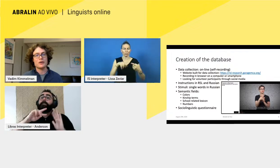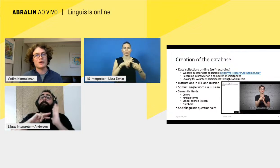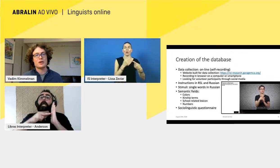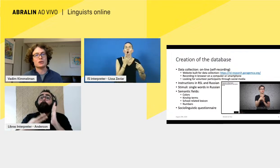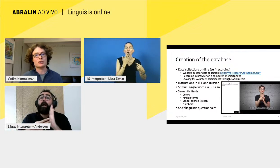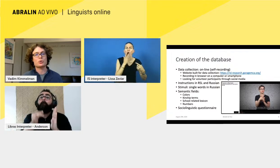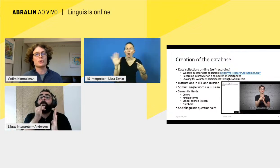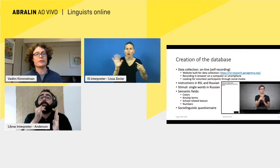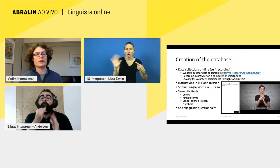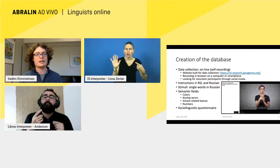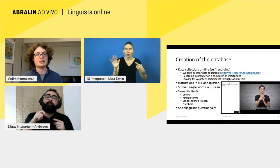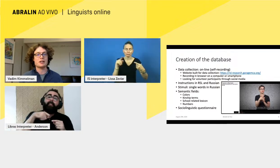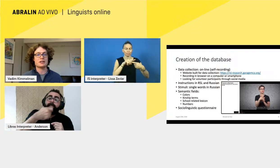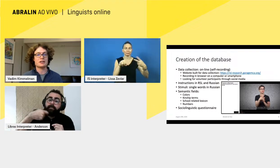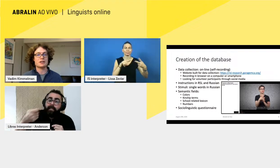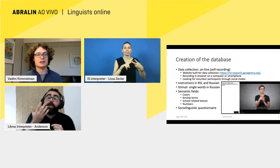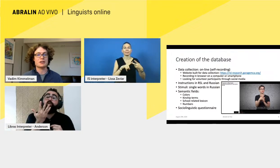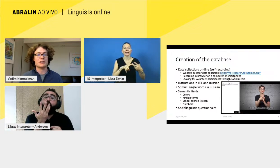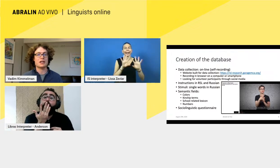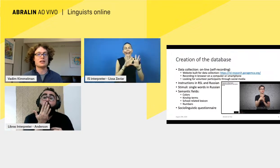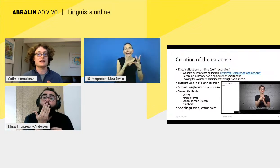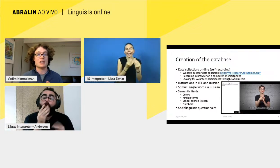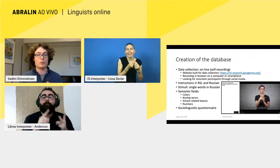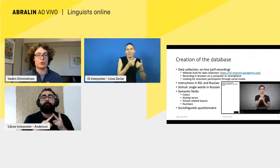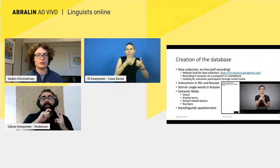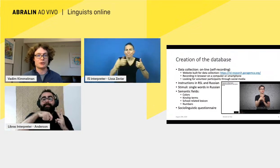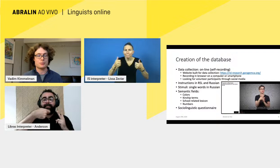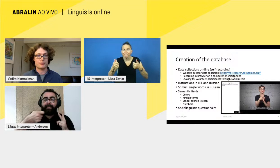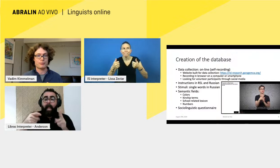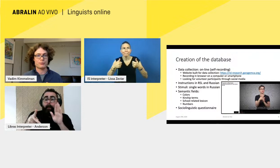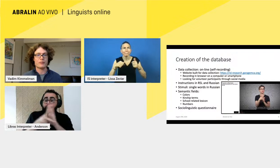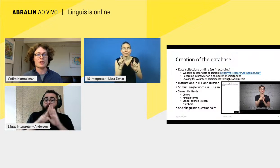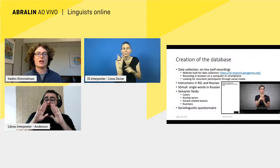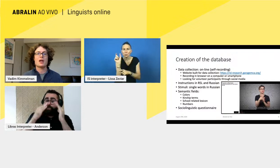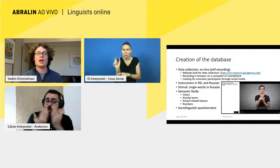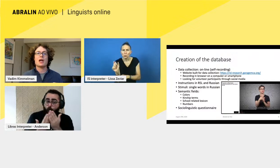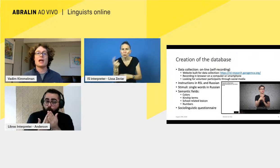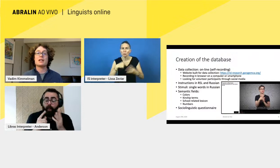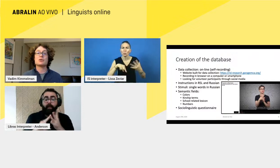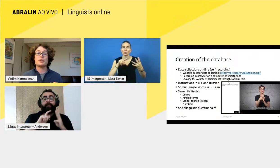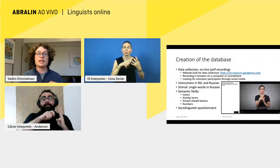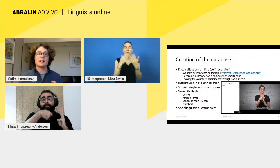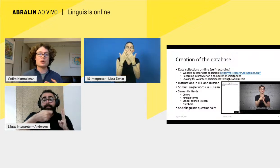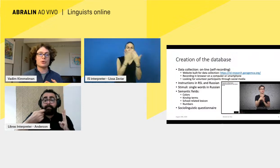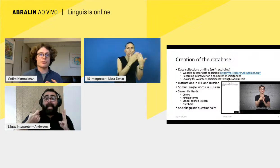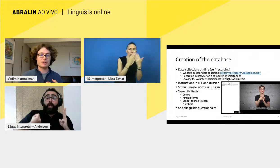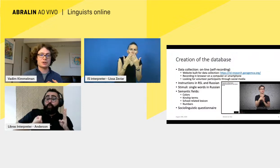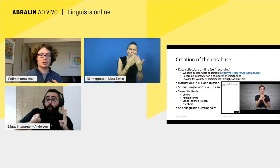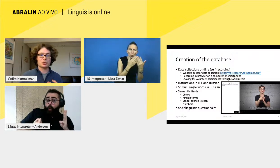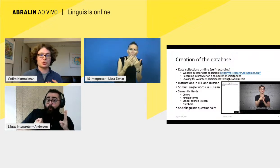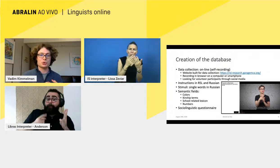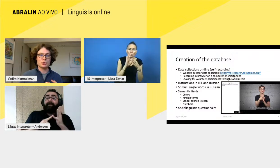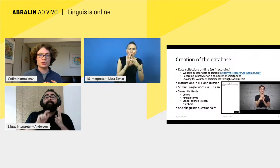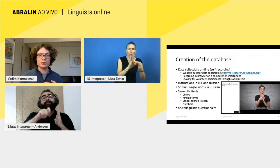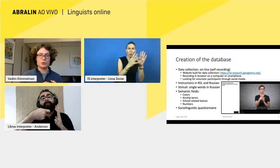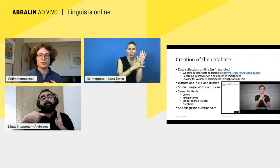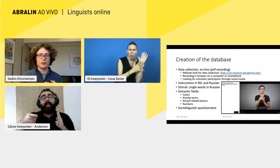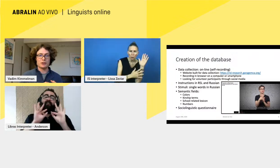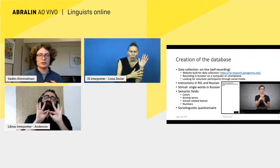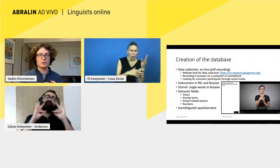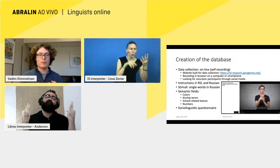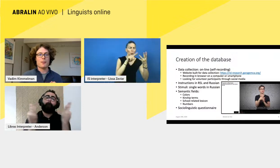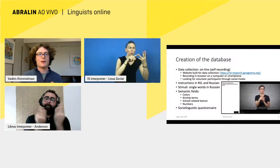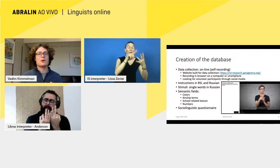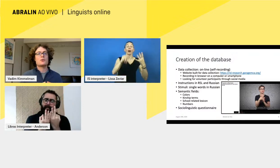terms, school-related lexicon, and numbers. And we had our reasons to choose